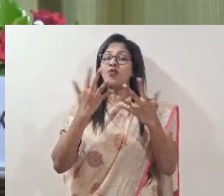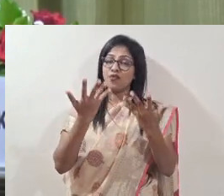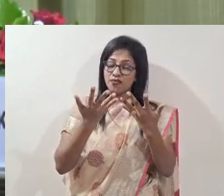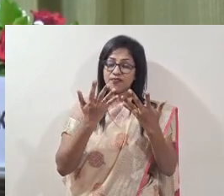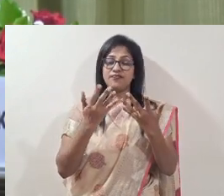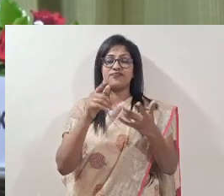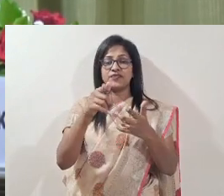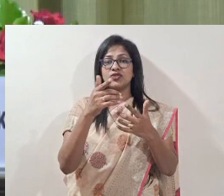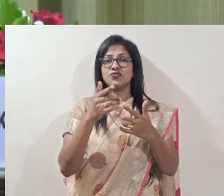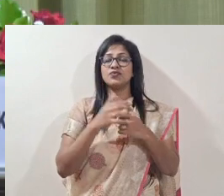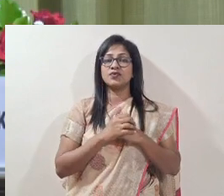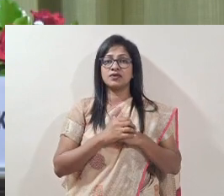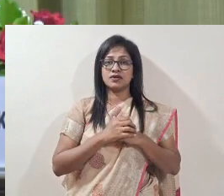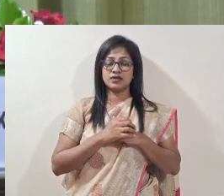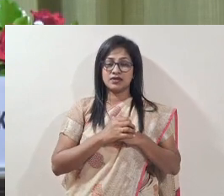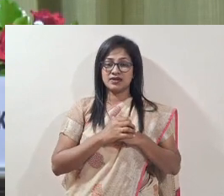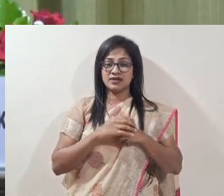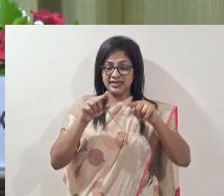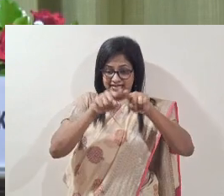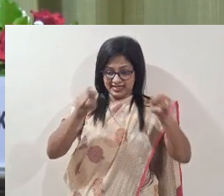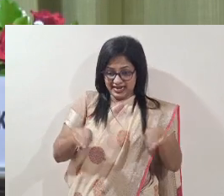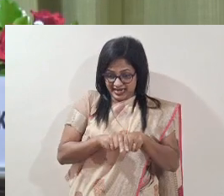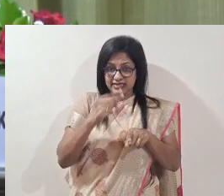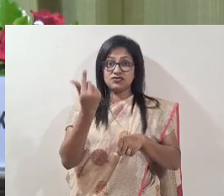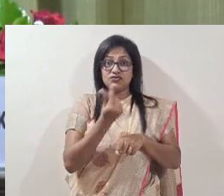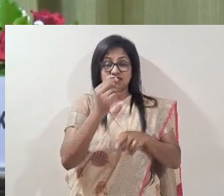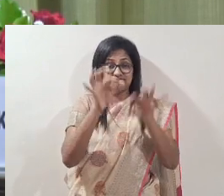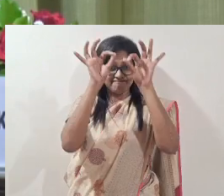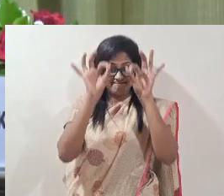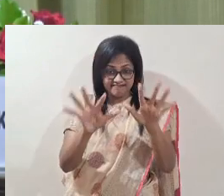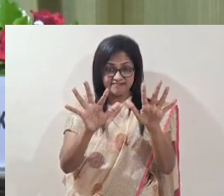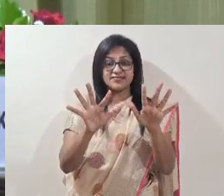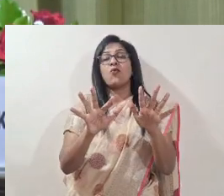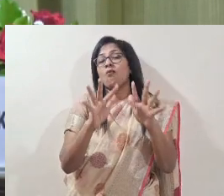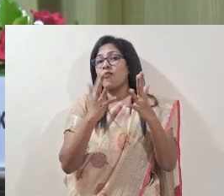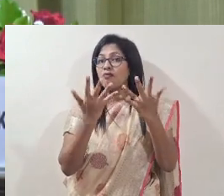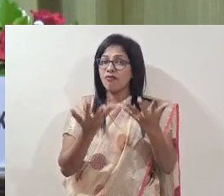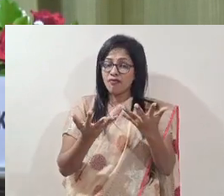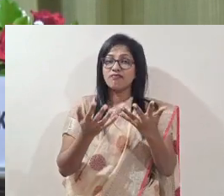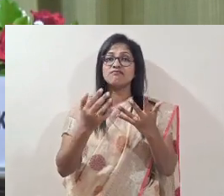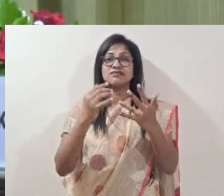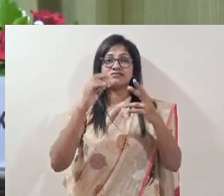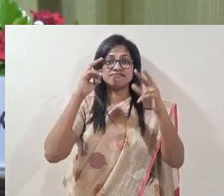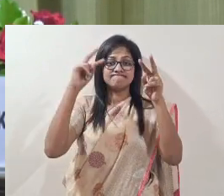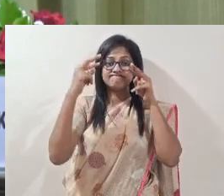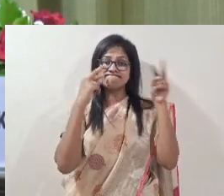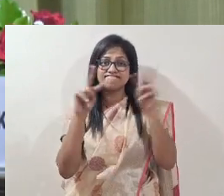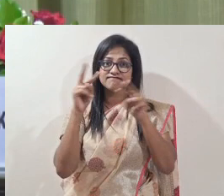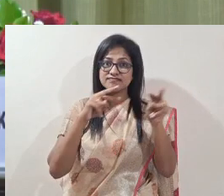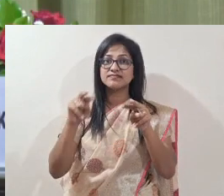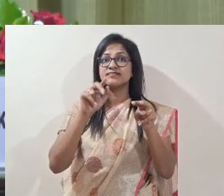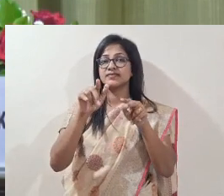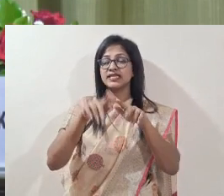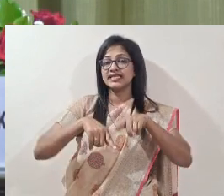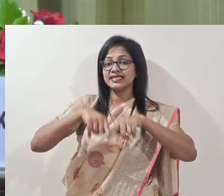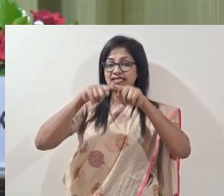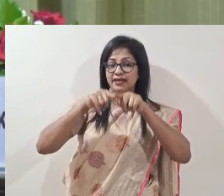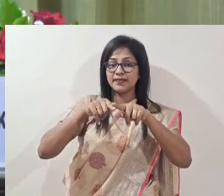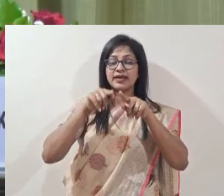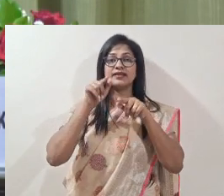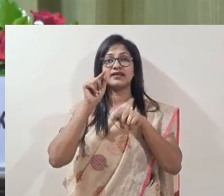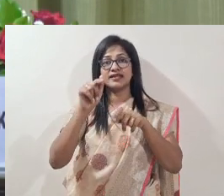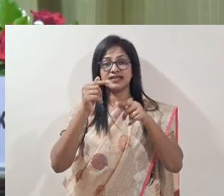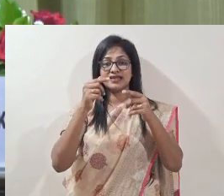specific, what you call, recommendation, where depending on the scale of NMT or pedestrians are moving